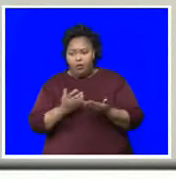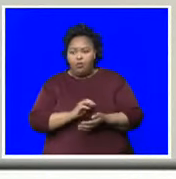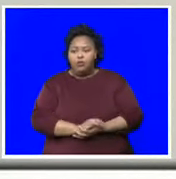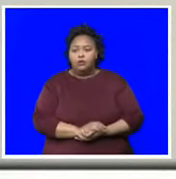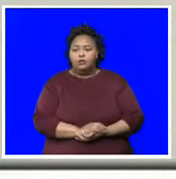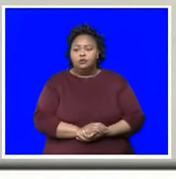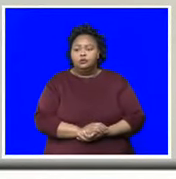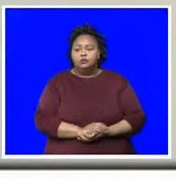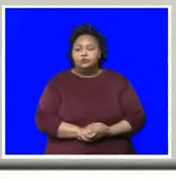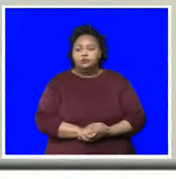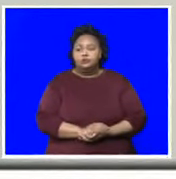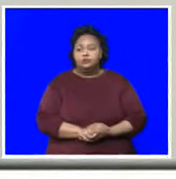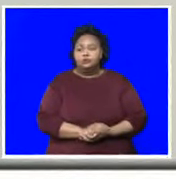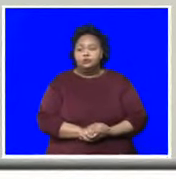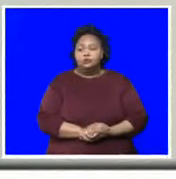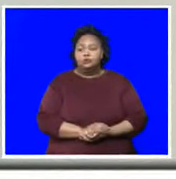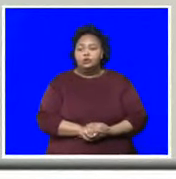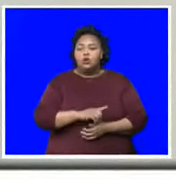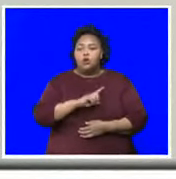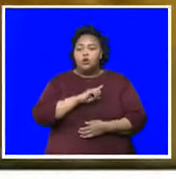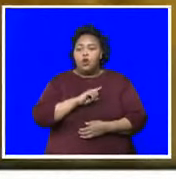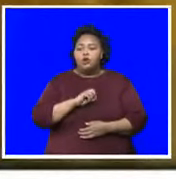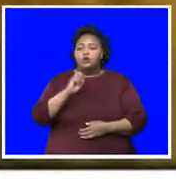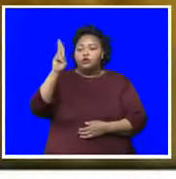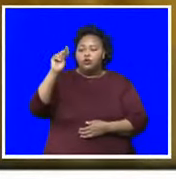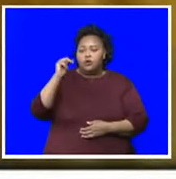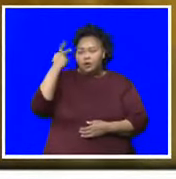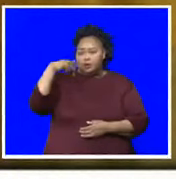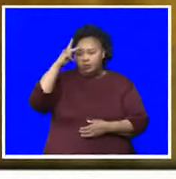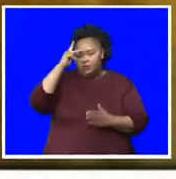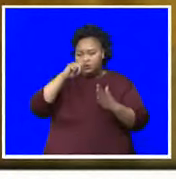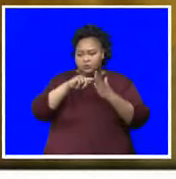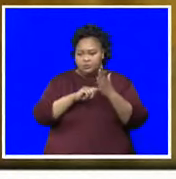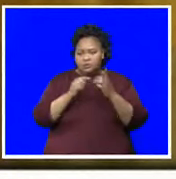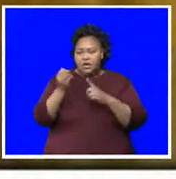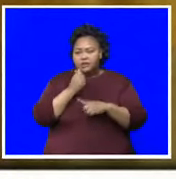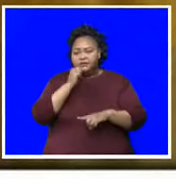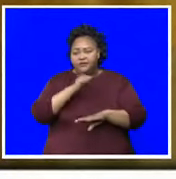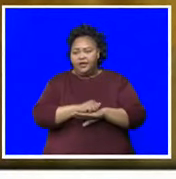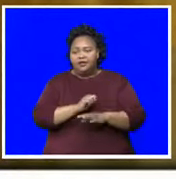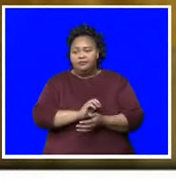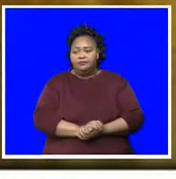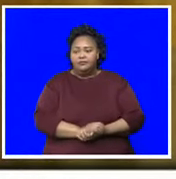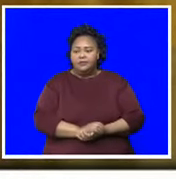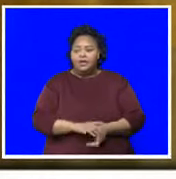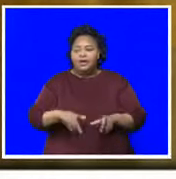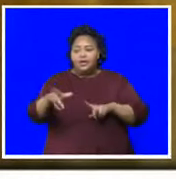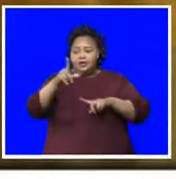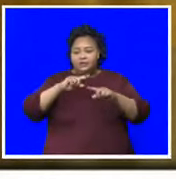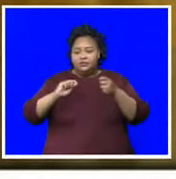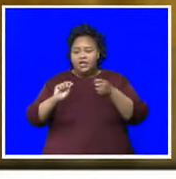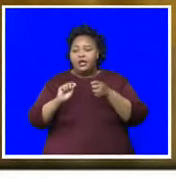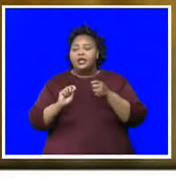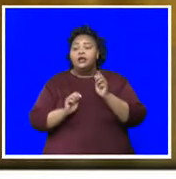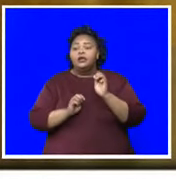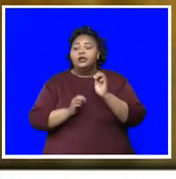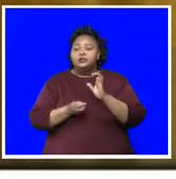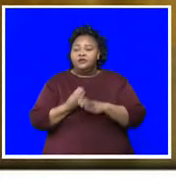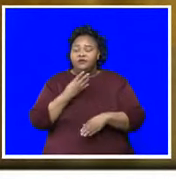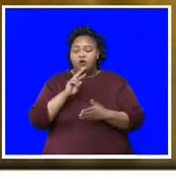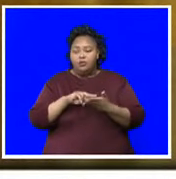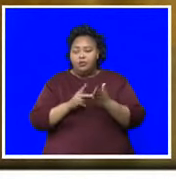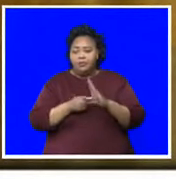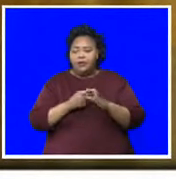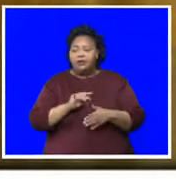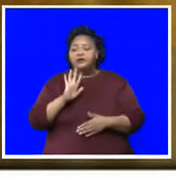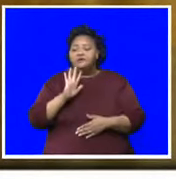What we can do for your country's development. According to the National Development Plan, which will be effective for the next 5 years,